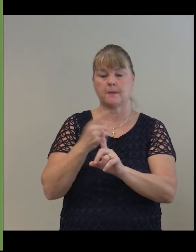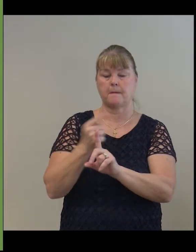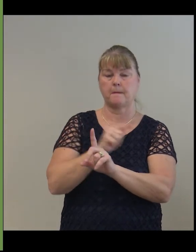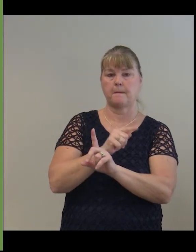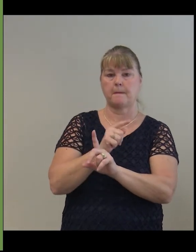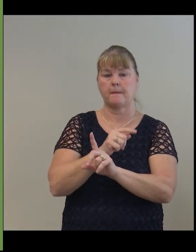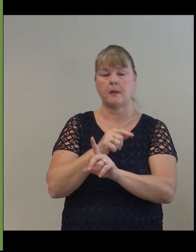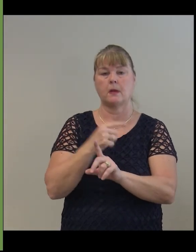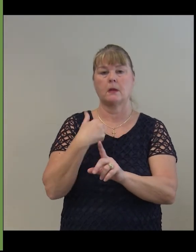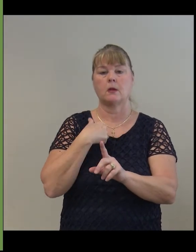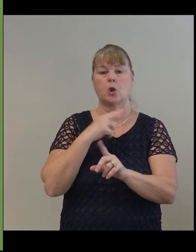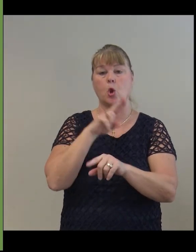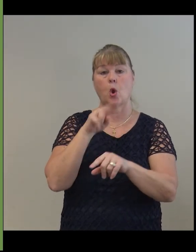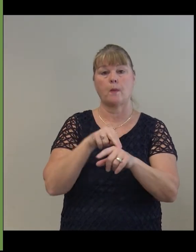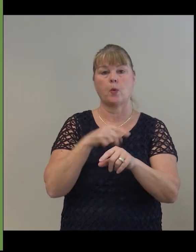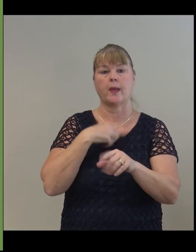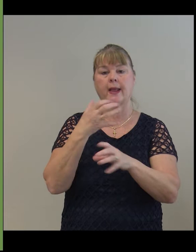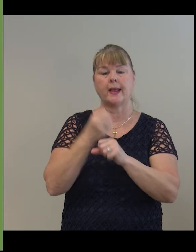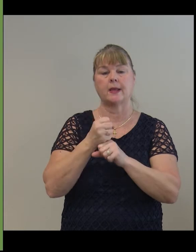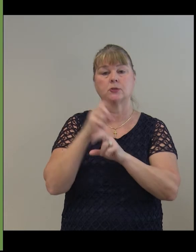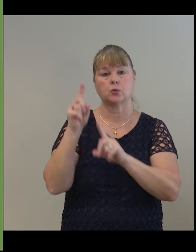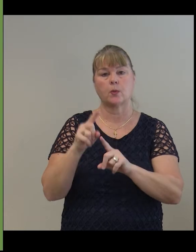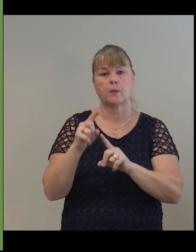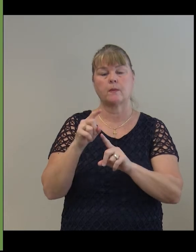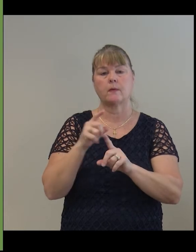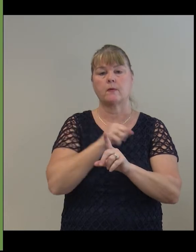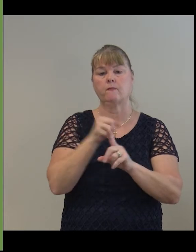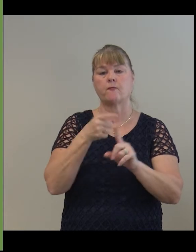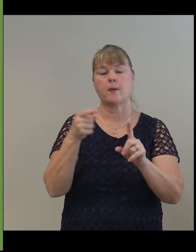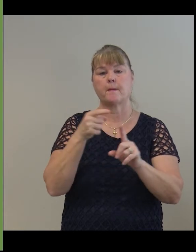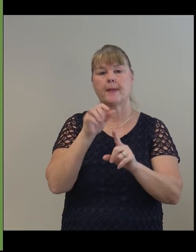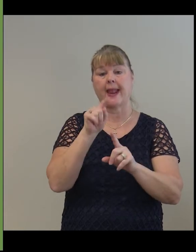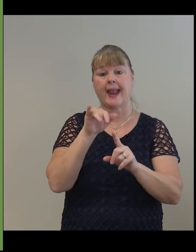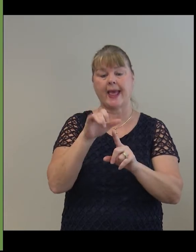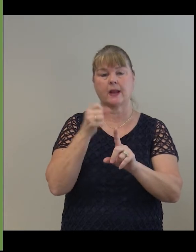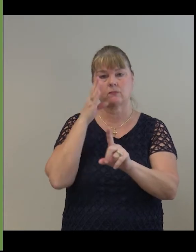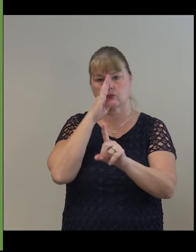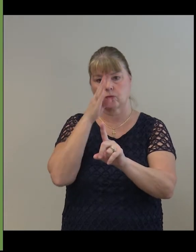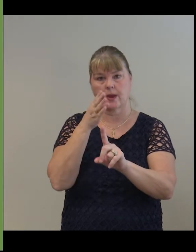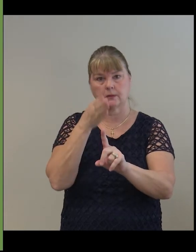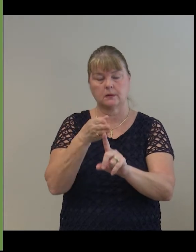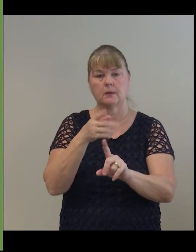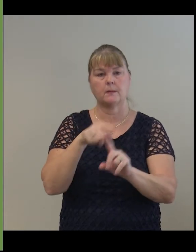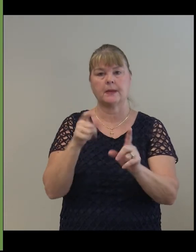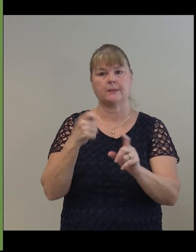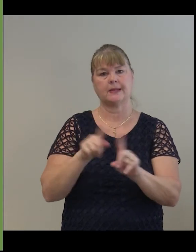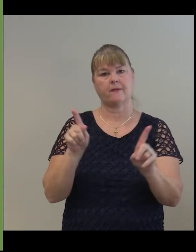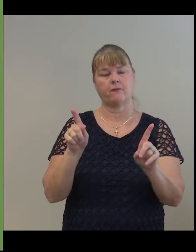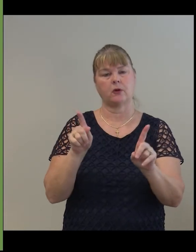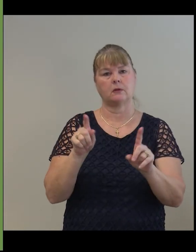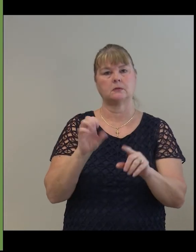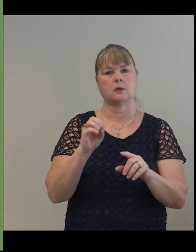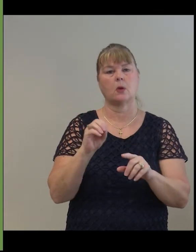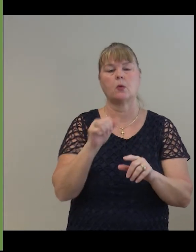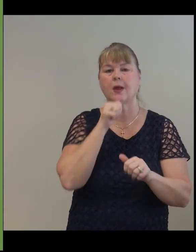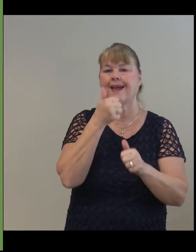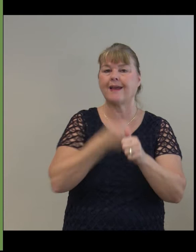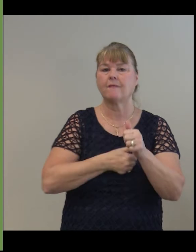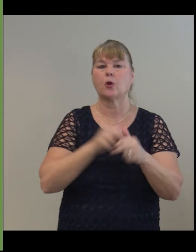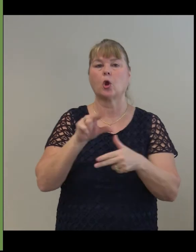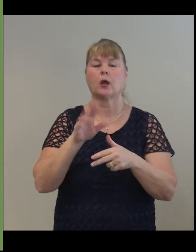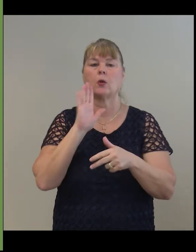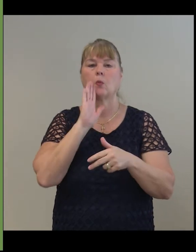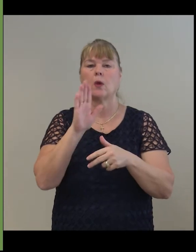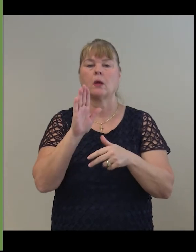us backwards. Whereas normally we get storms that head in from the Atlantic directly, that one was slightly different. So not